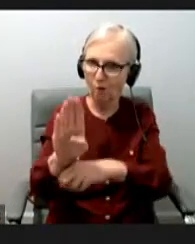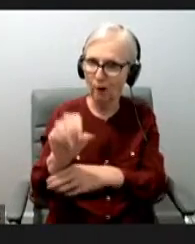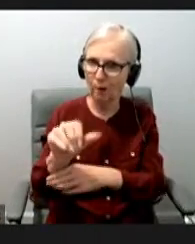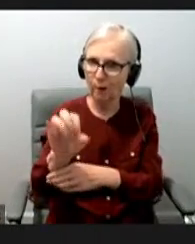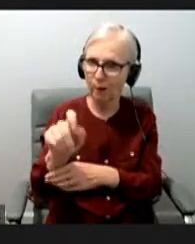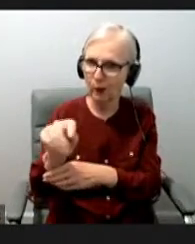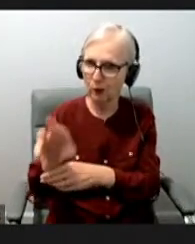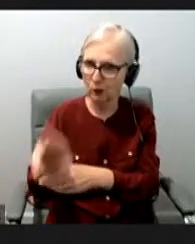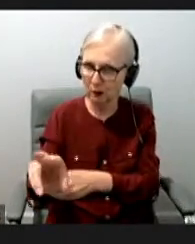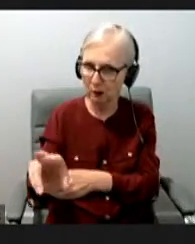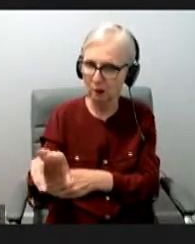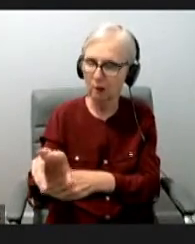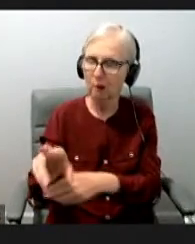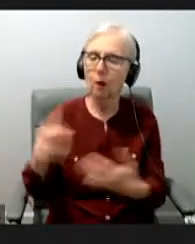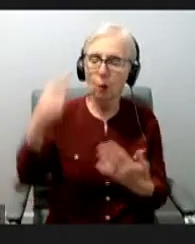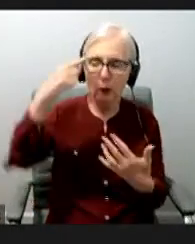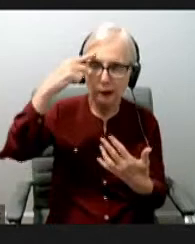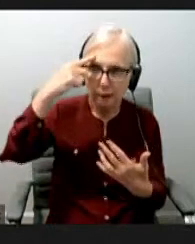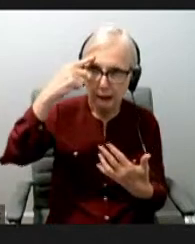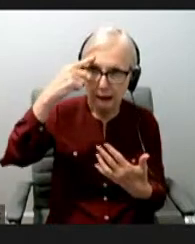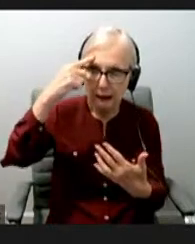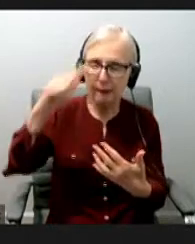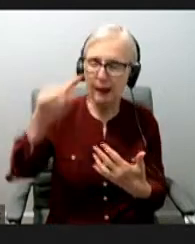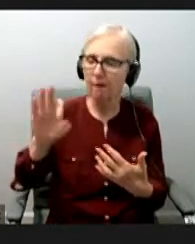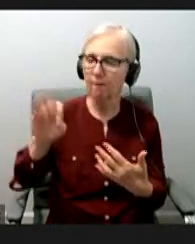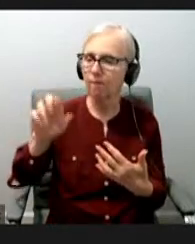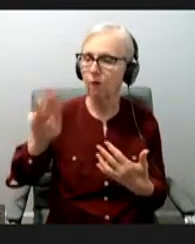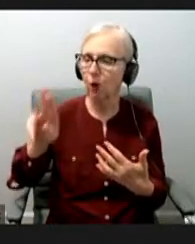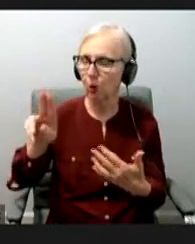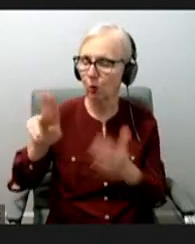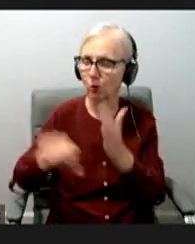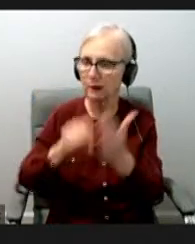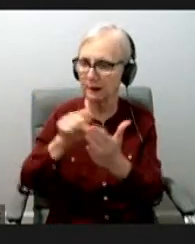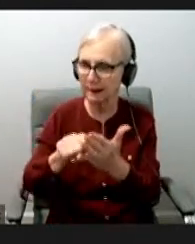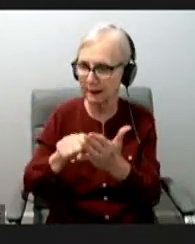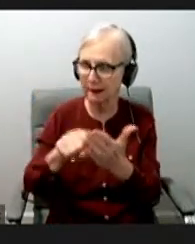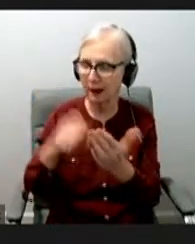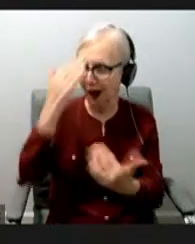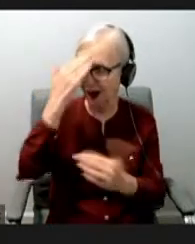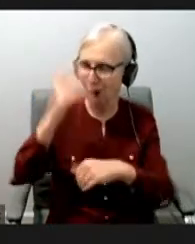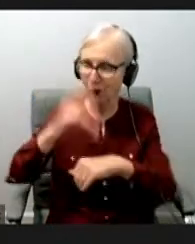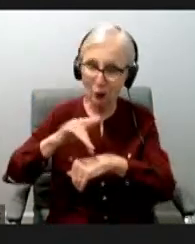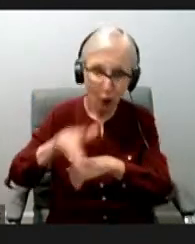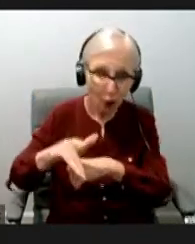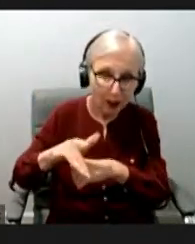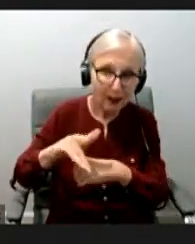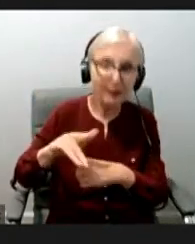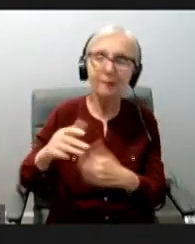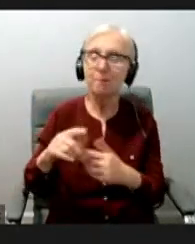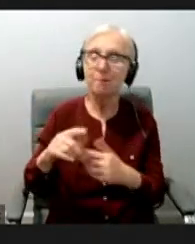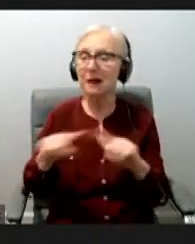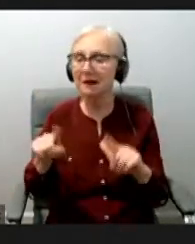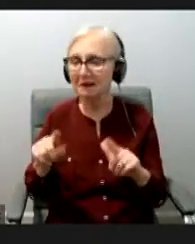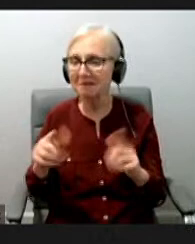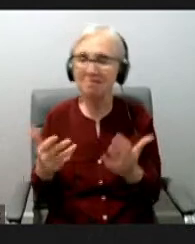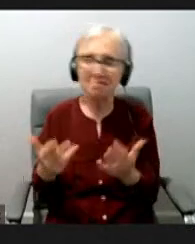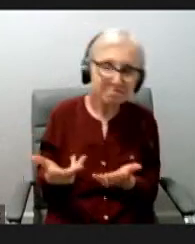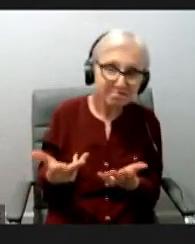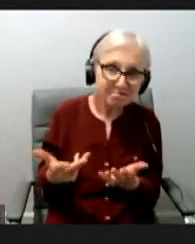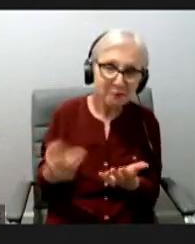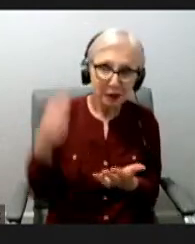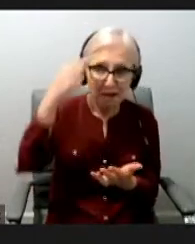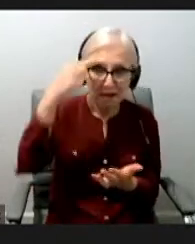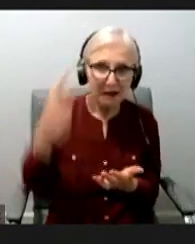outlook on the flu season, given what you've seen so far? I know it's early, but so far in the first few weeks here. Thank you.